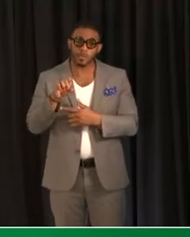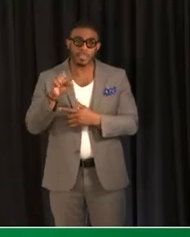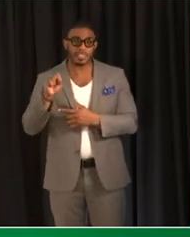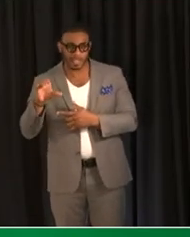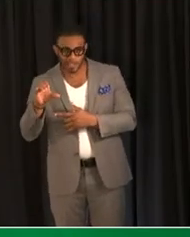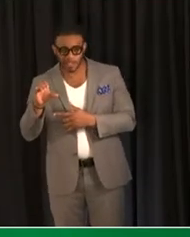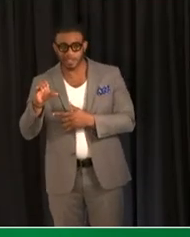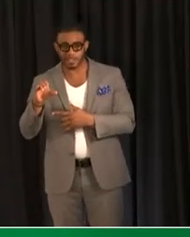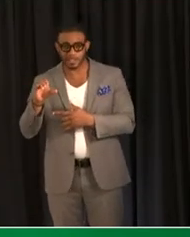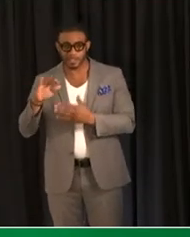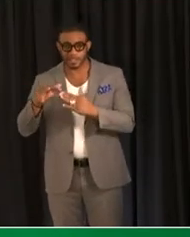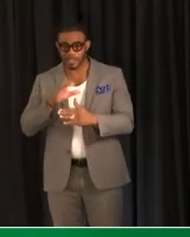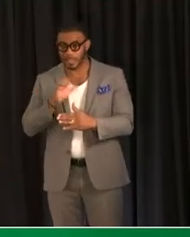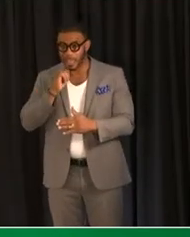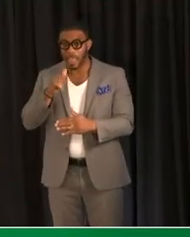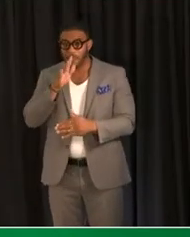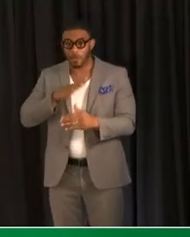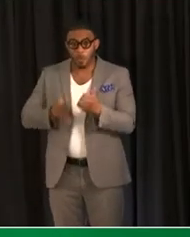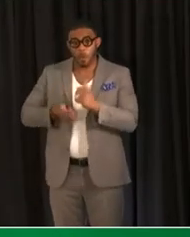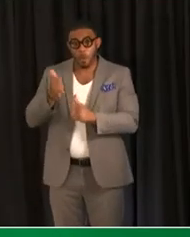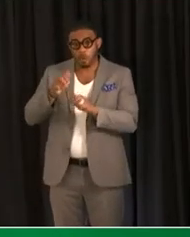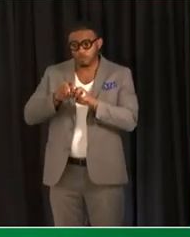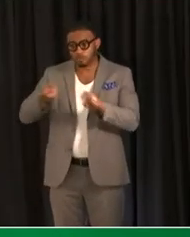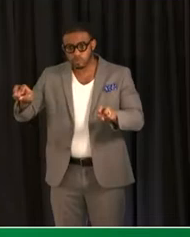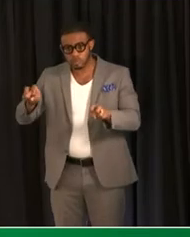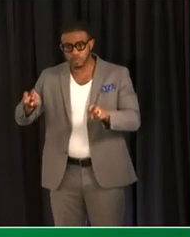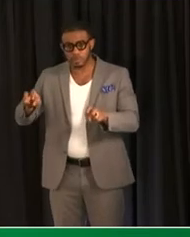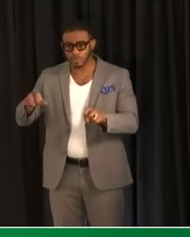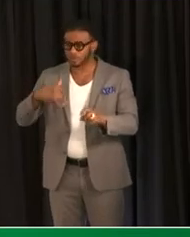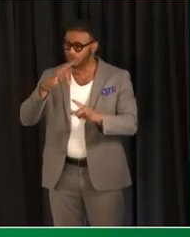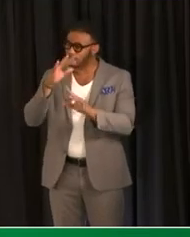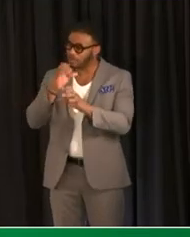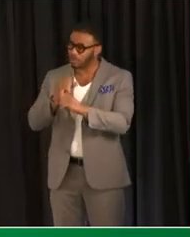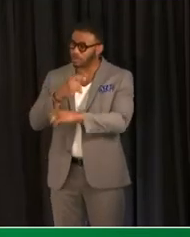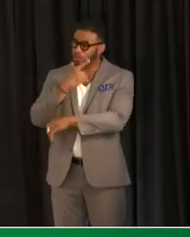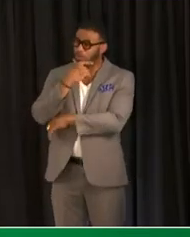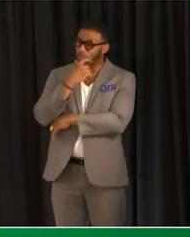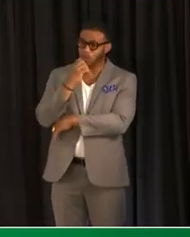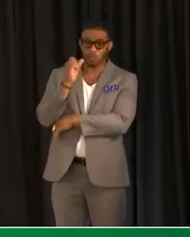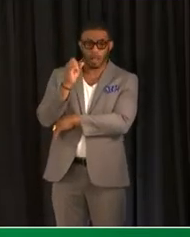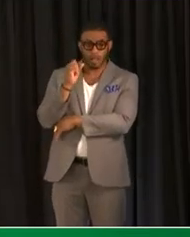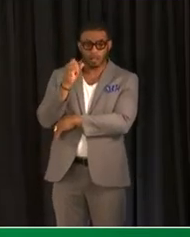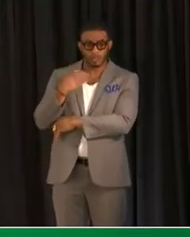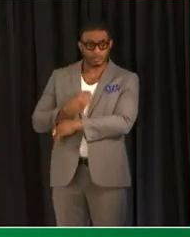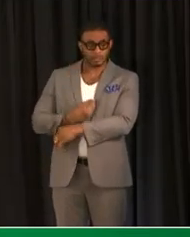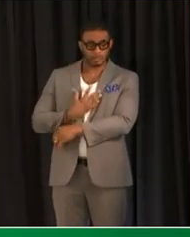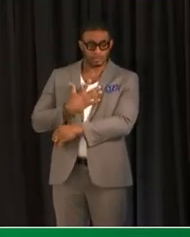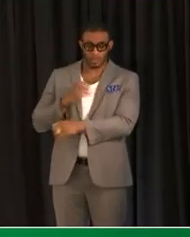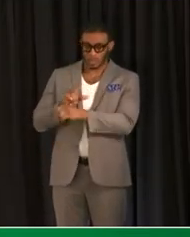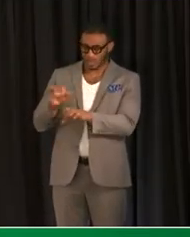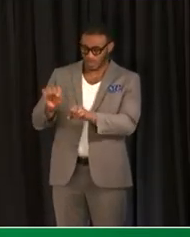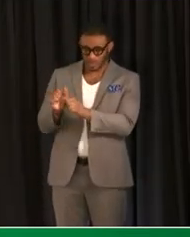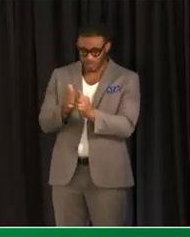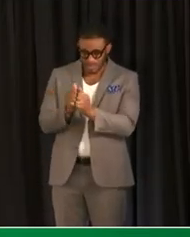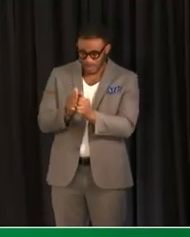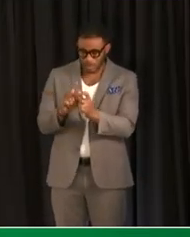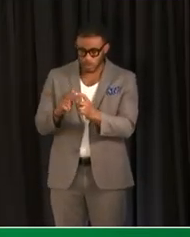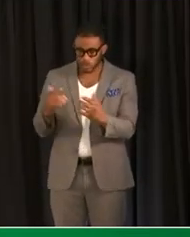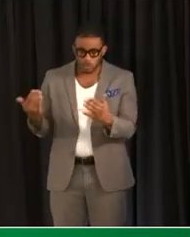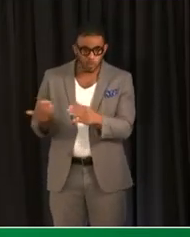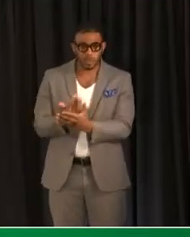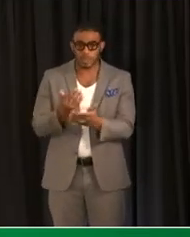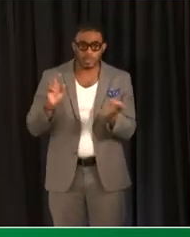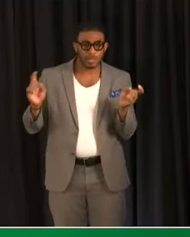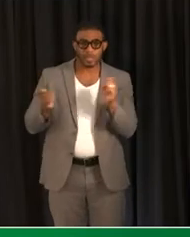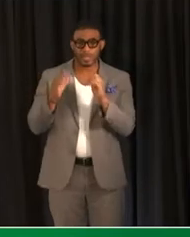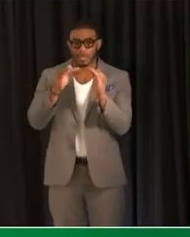college in Greenville, South Carolina, where they had a female majority. And I was just intrigued in terms of the work that they were able to do together